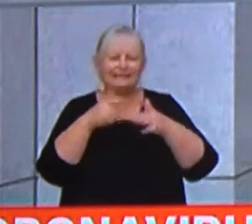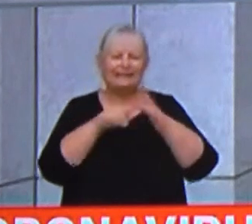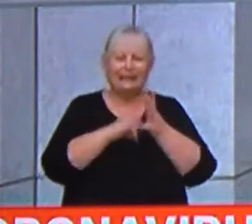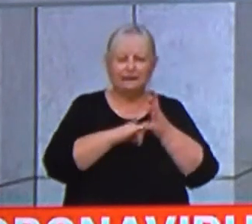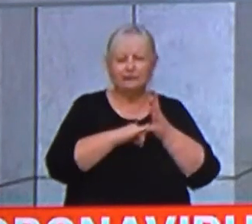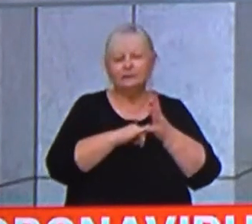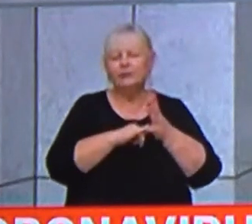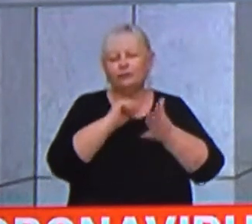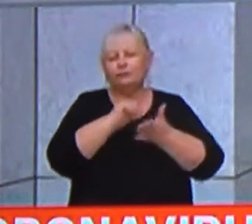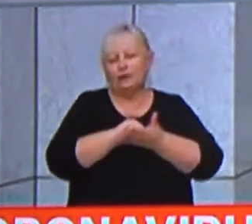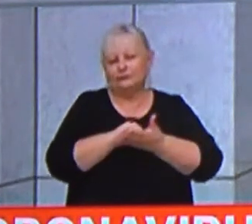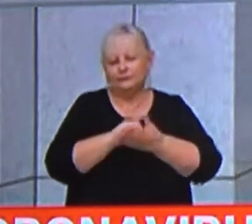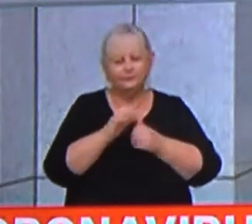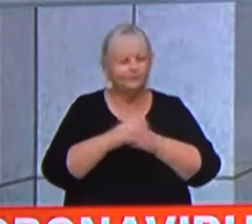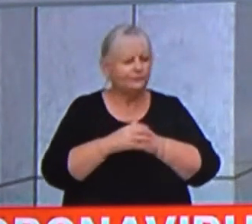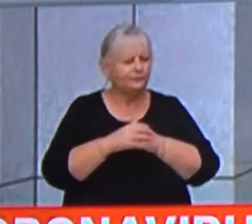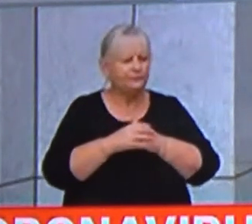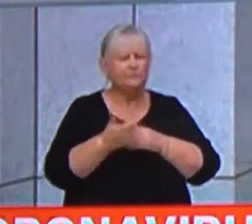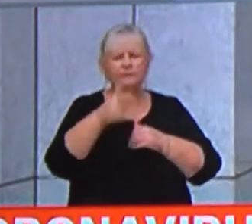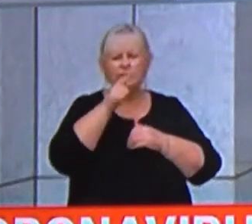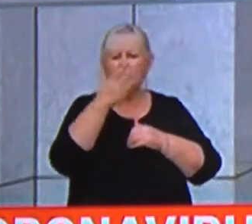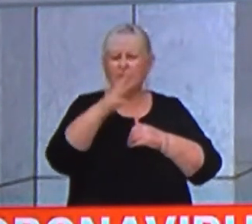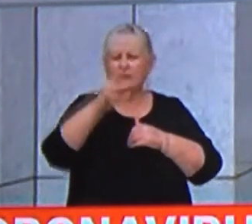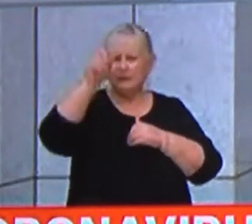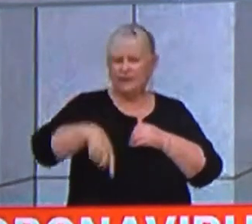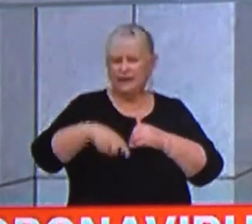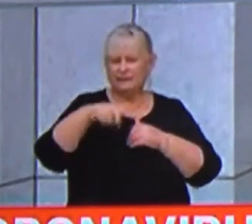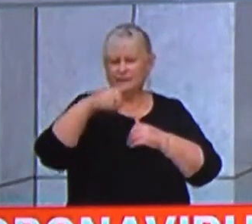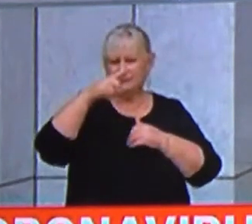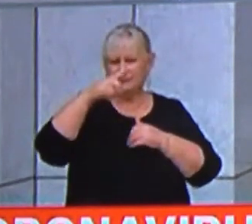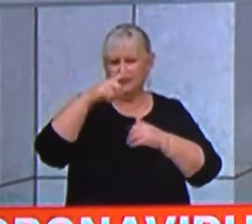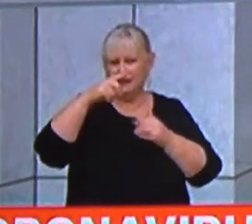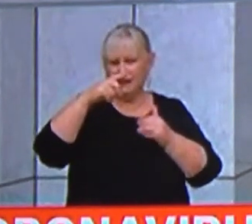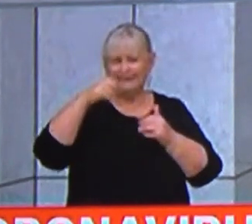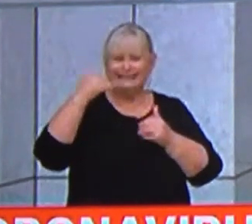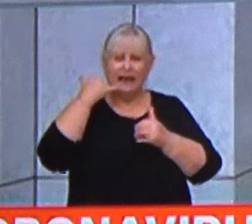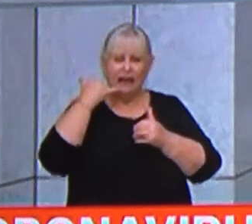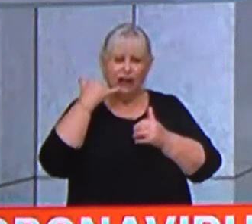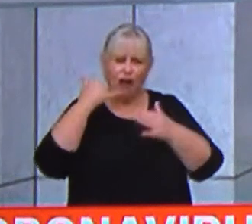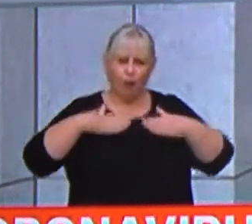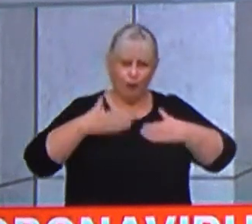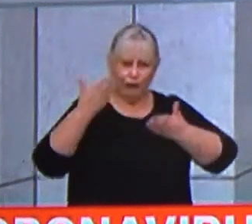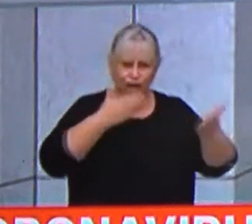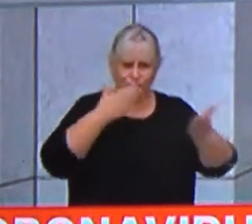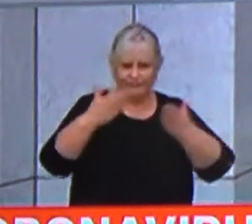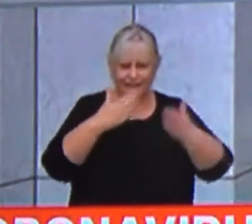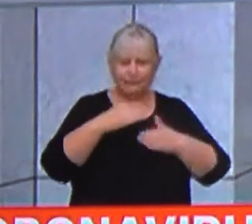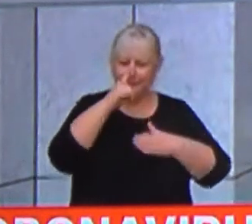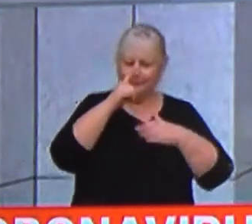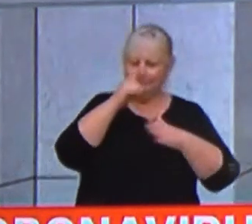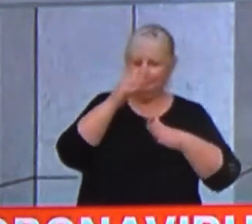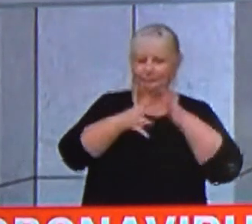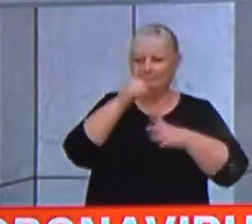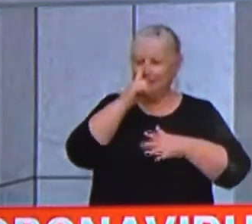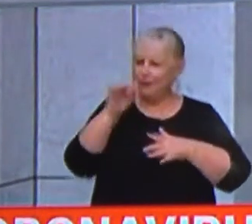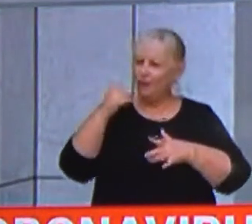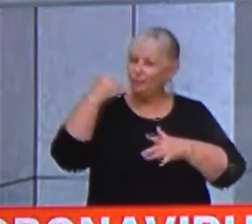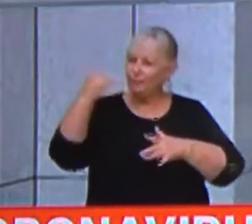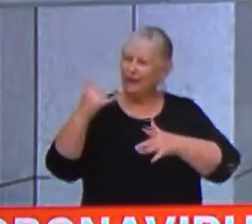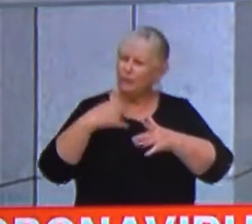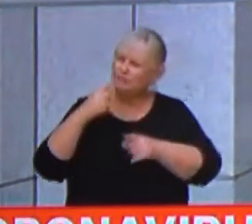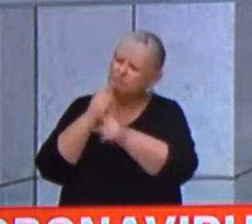relief, and that's what this $1.1 billion package I've announced today will be addressing. Greg, thanks very much, Prime Minister. Today is about